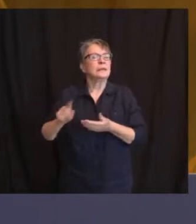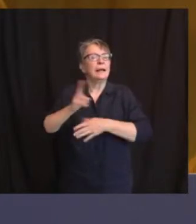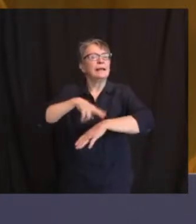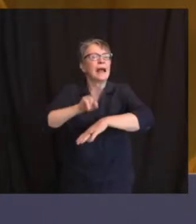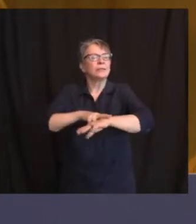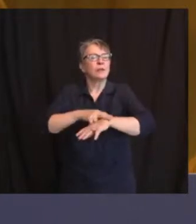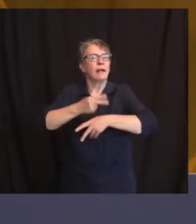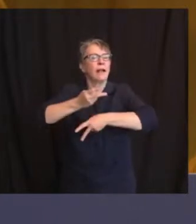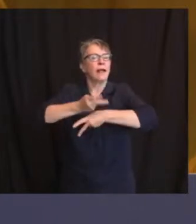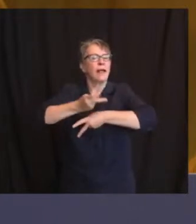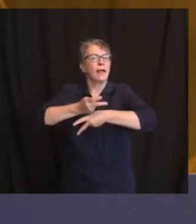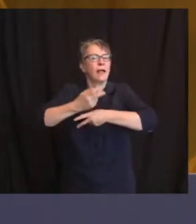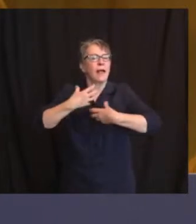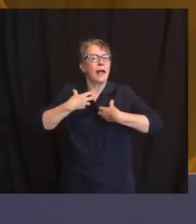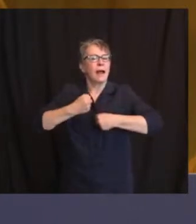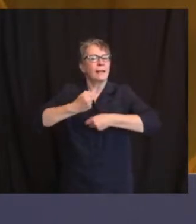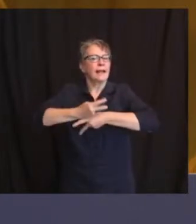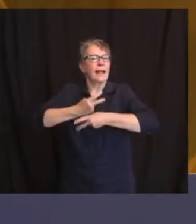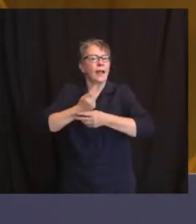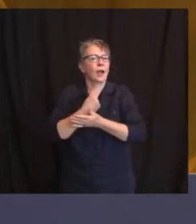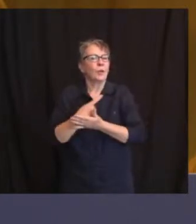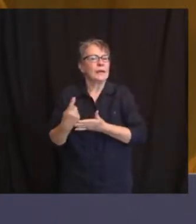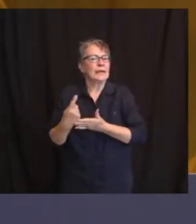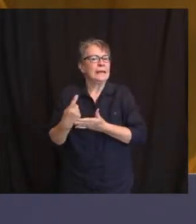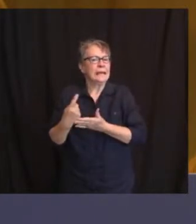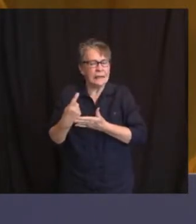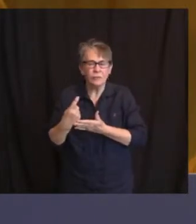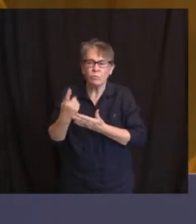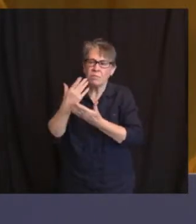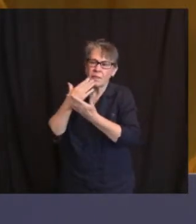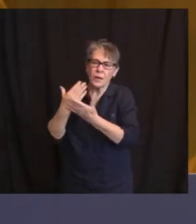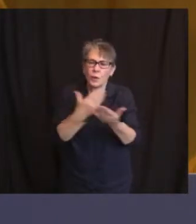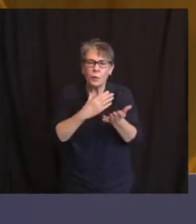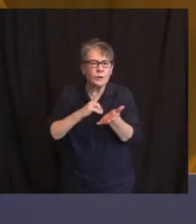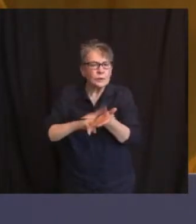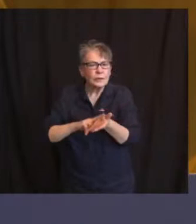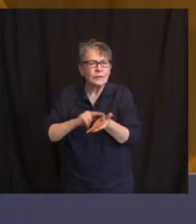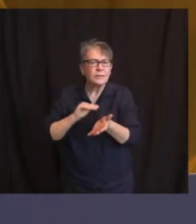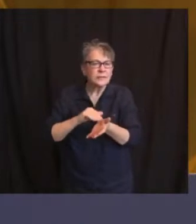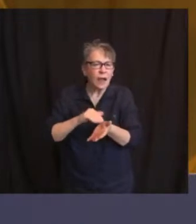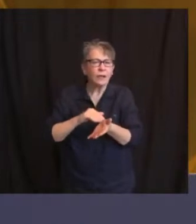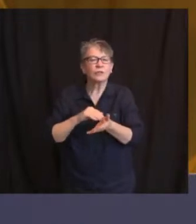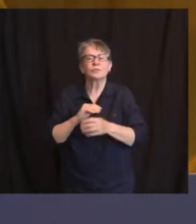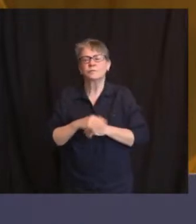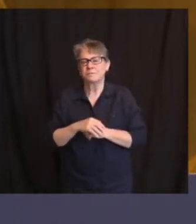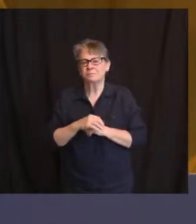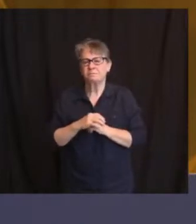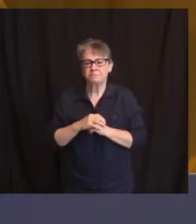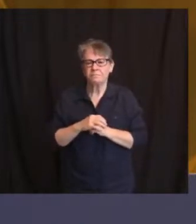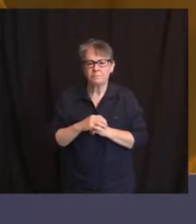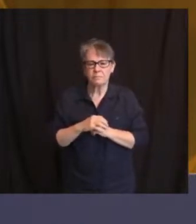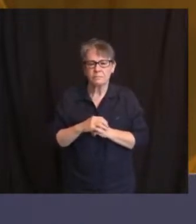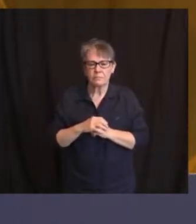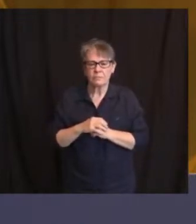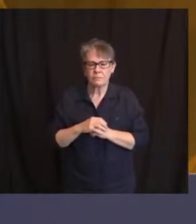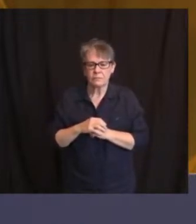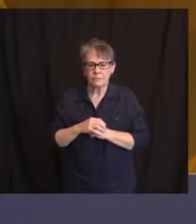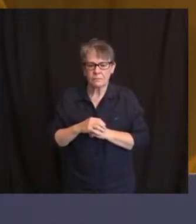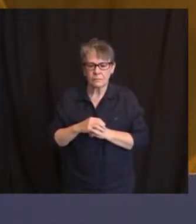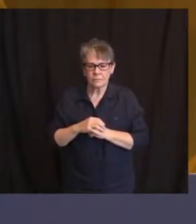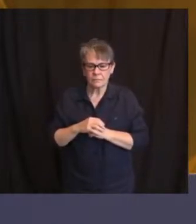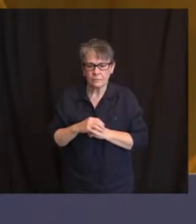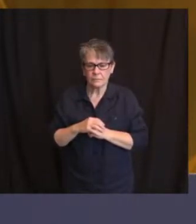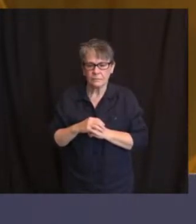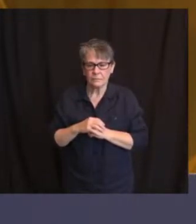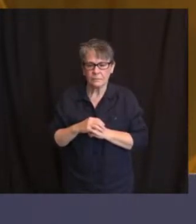hospitalizations of COVID-19 patients, of which 1,226 are in critical care, with 76% of